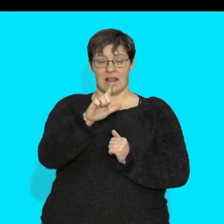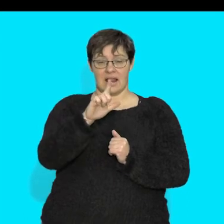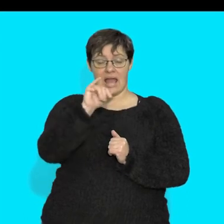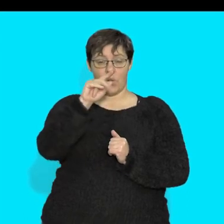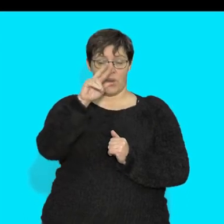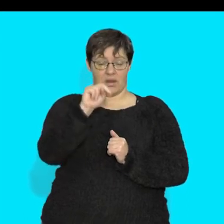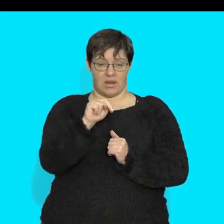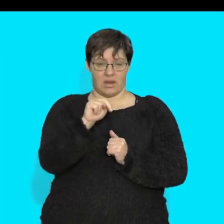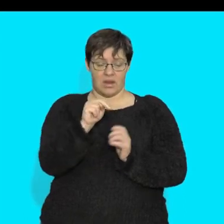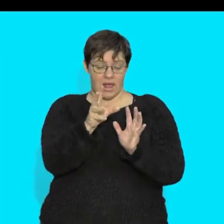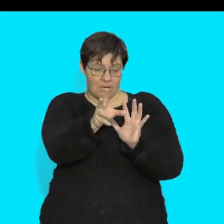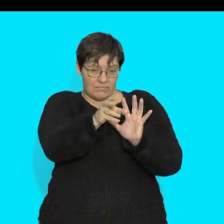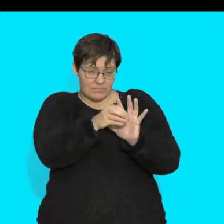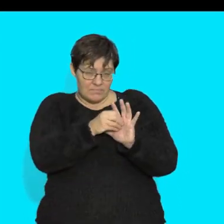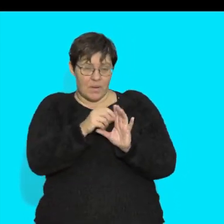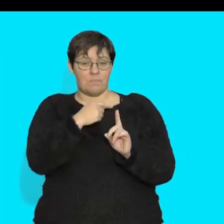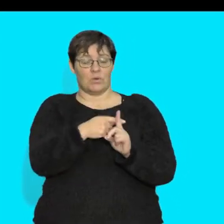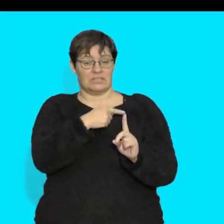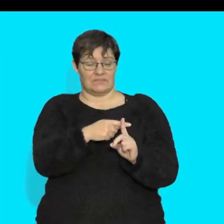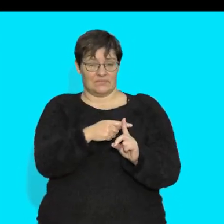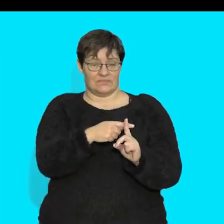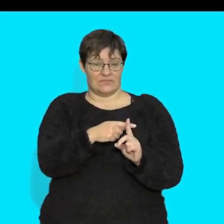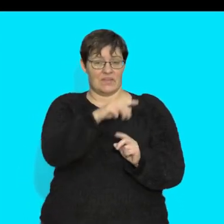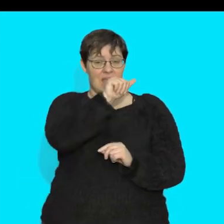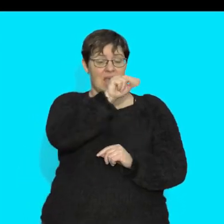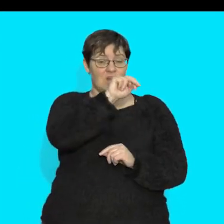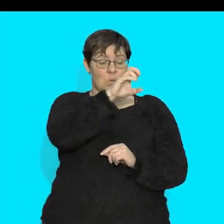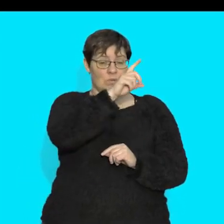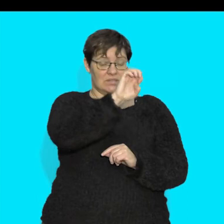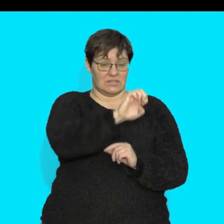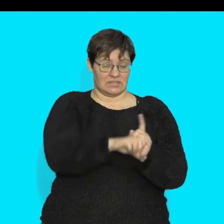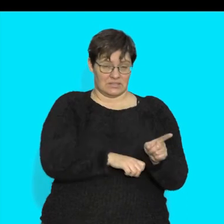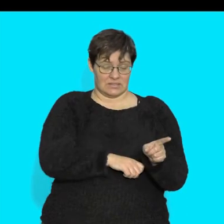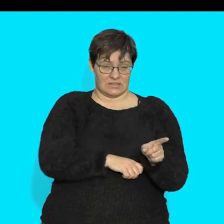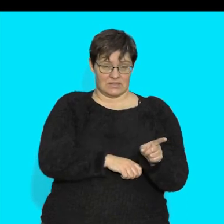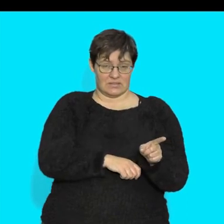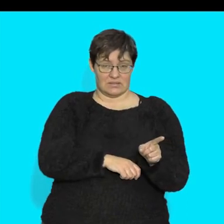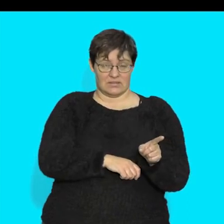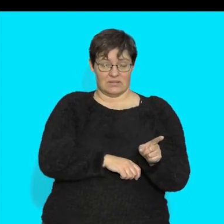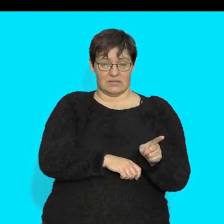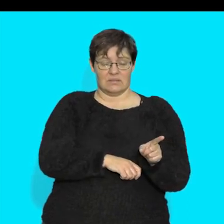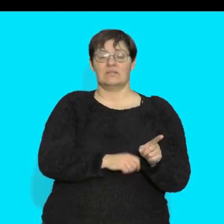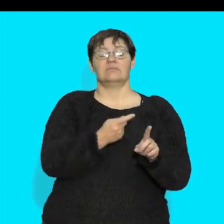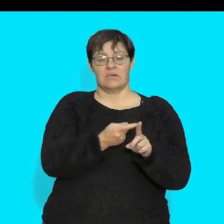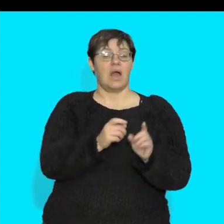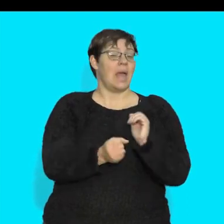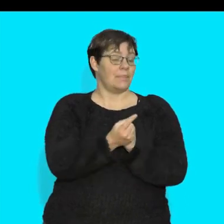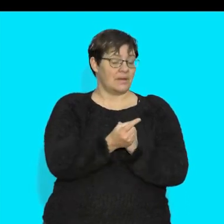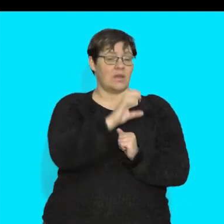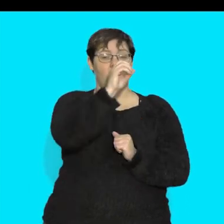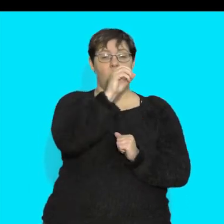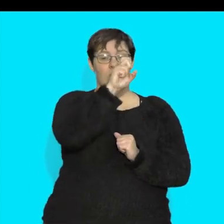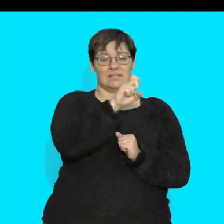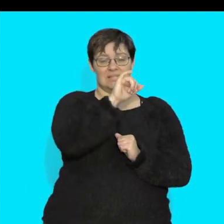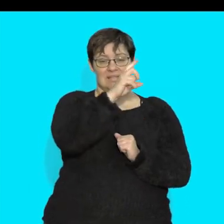to the positive anode. What happens? Oxidation. So we've noted that. We're